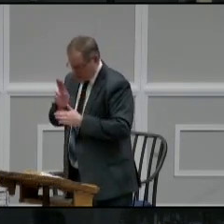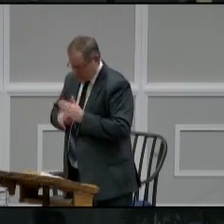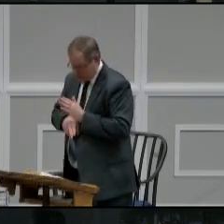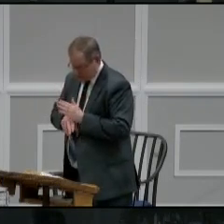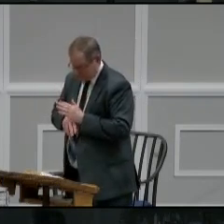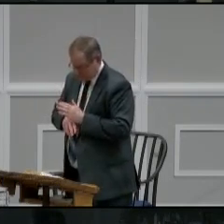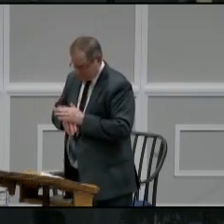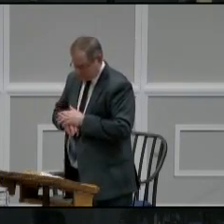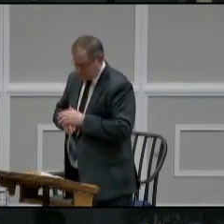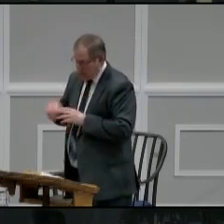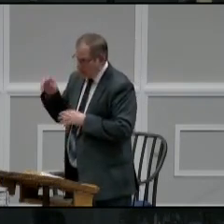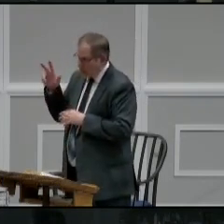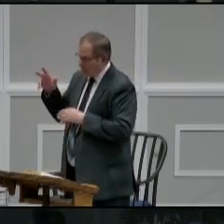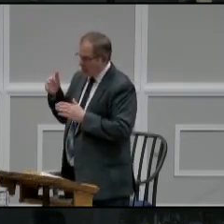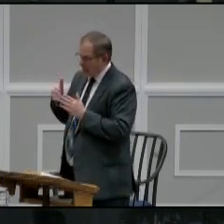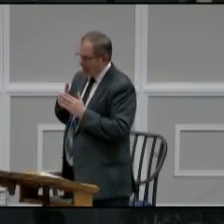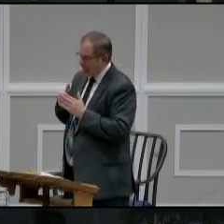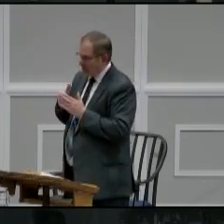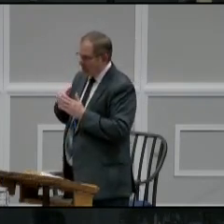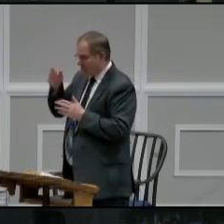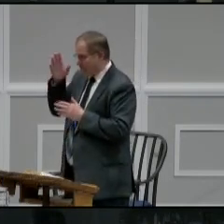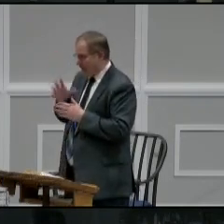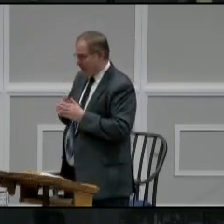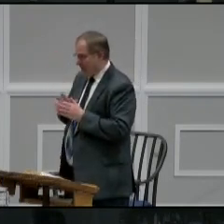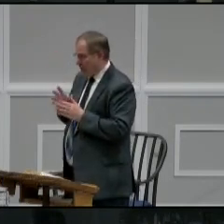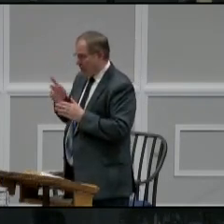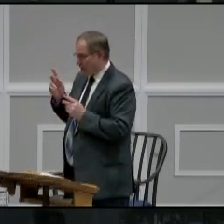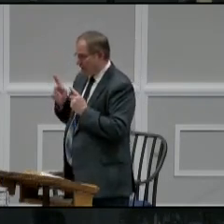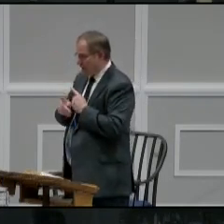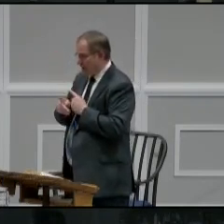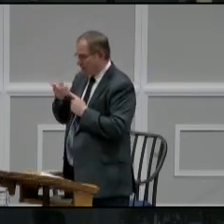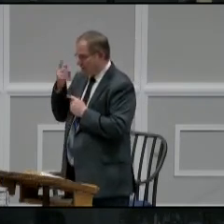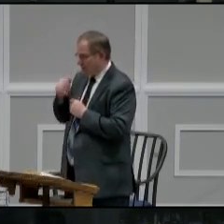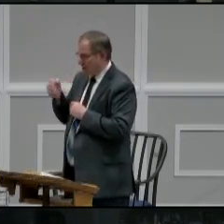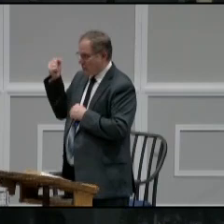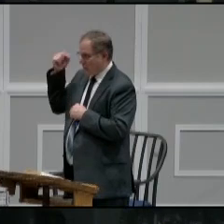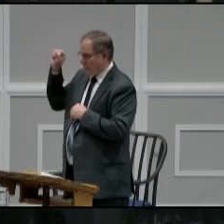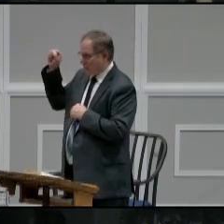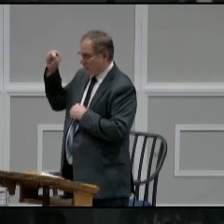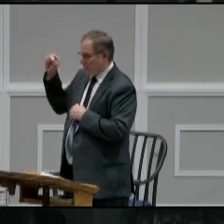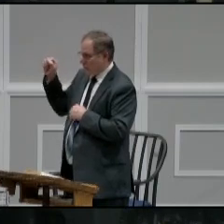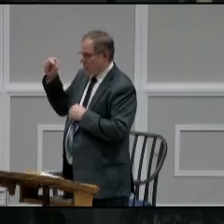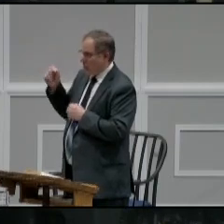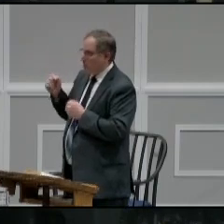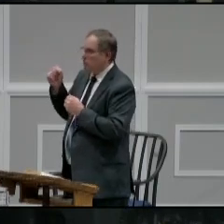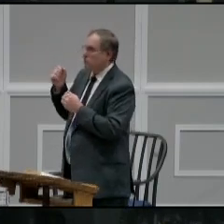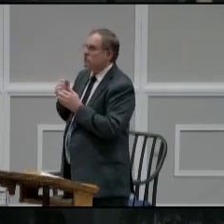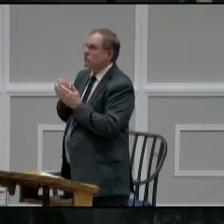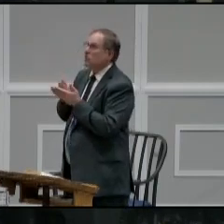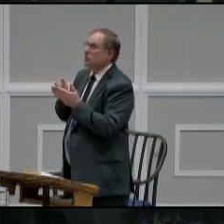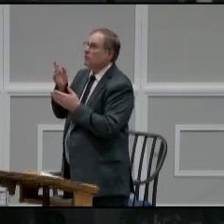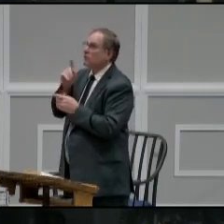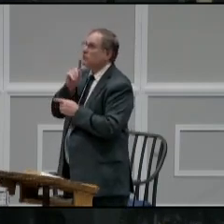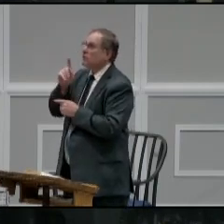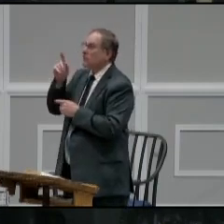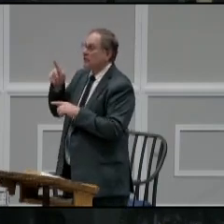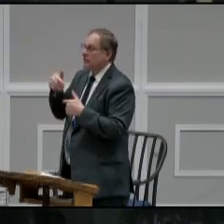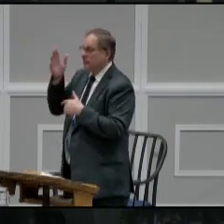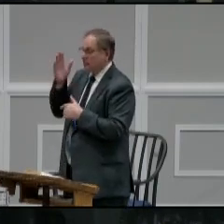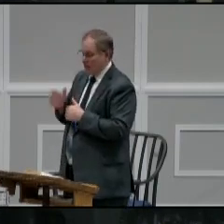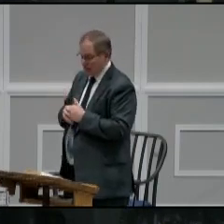But old Peter, when he walked on the water, you know what he had to do before he did that? He had to let go of the boat.